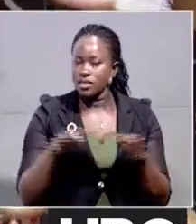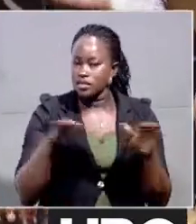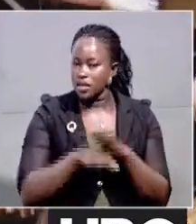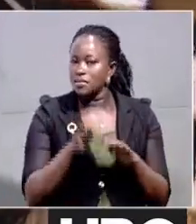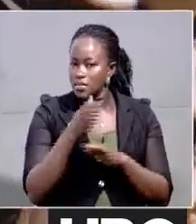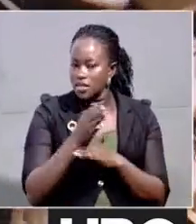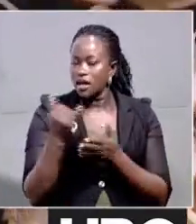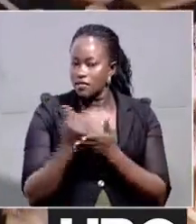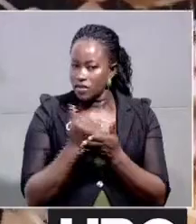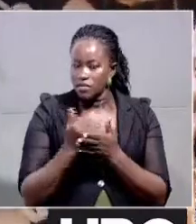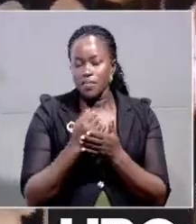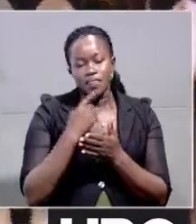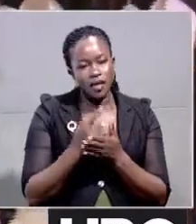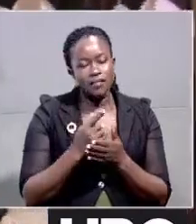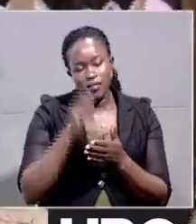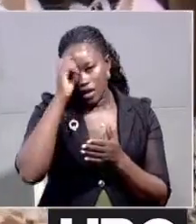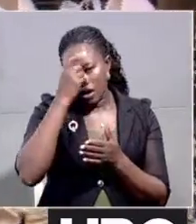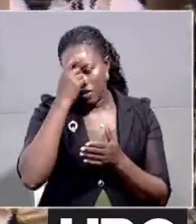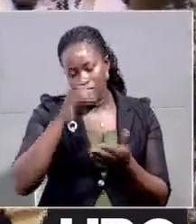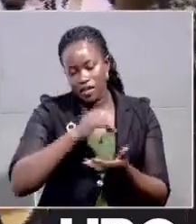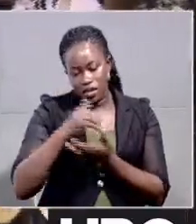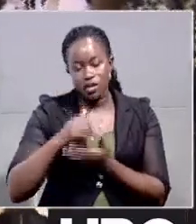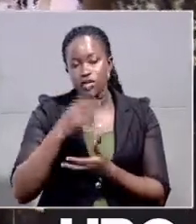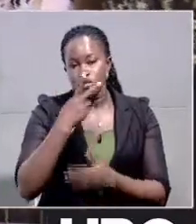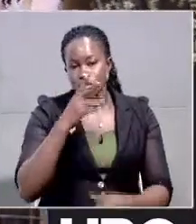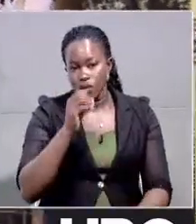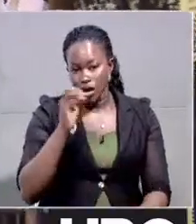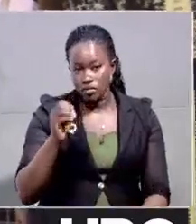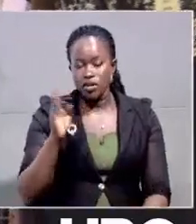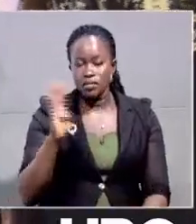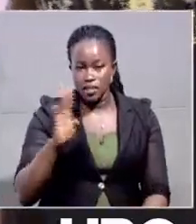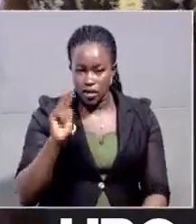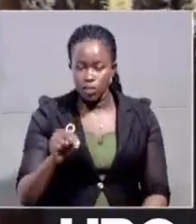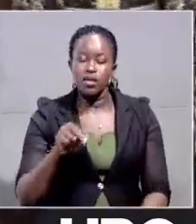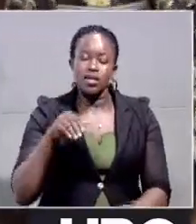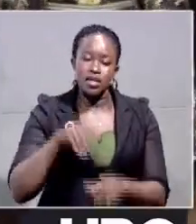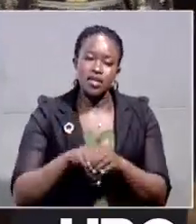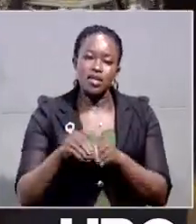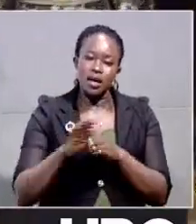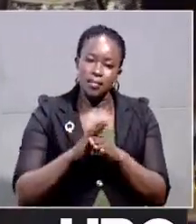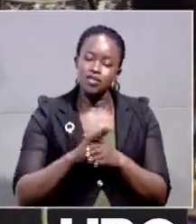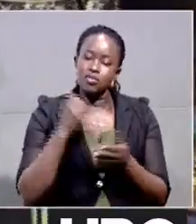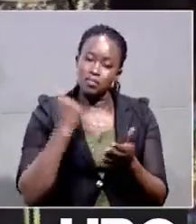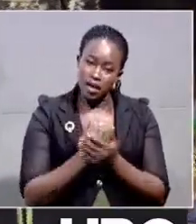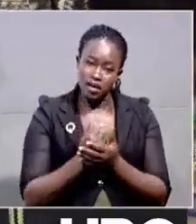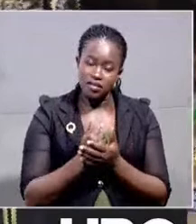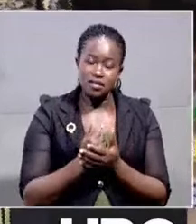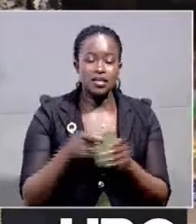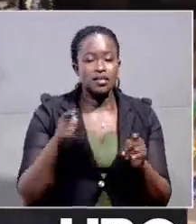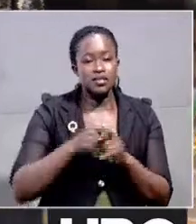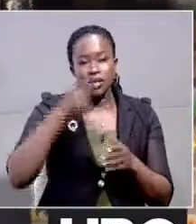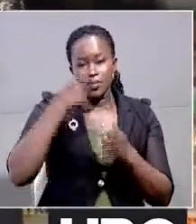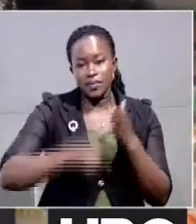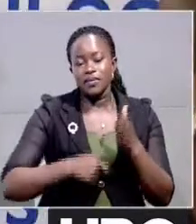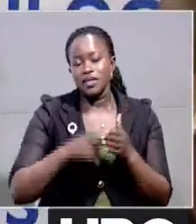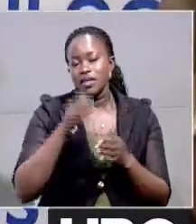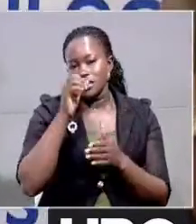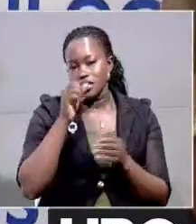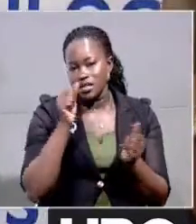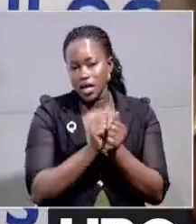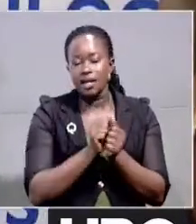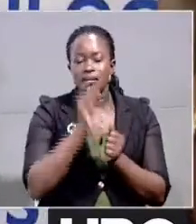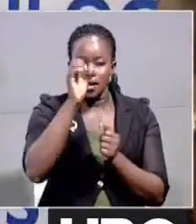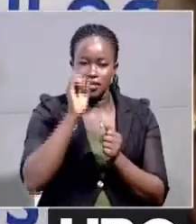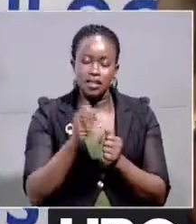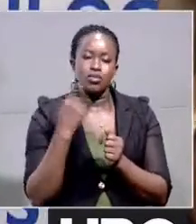says government has put aside $200 billion in commercial banks as a merchant grant with an interest rate of 10%. Now